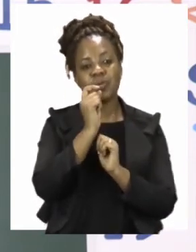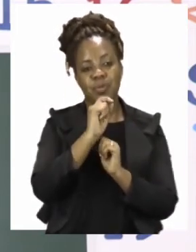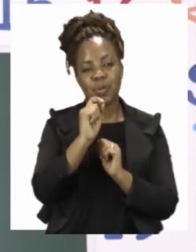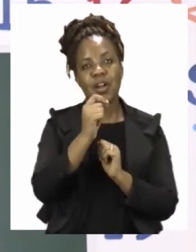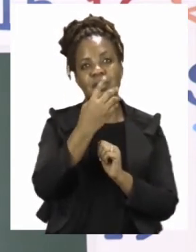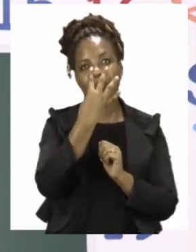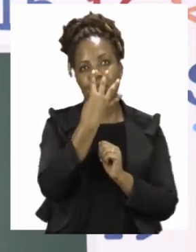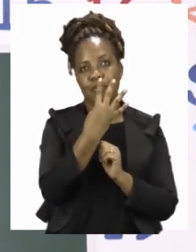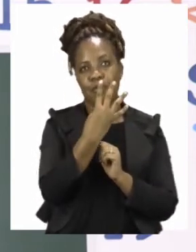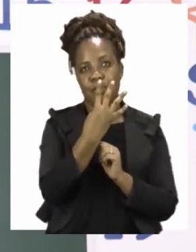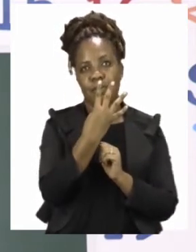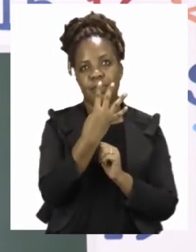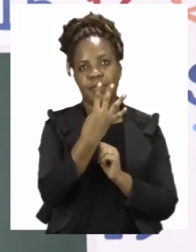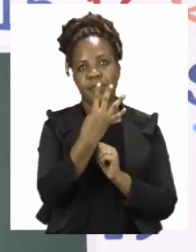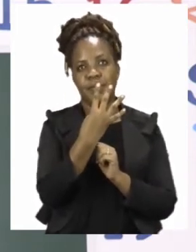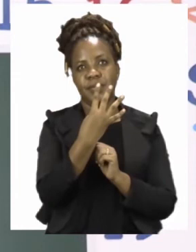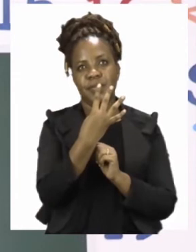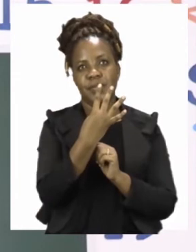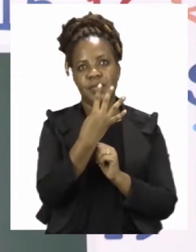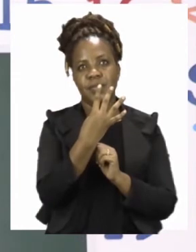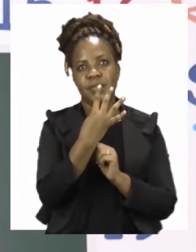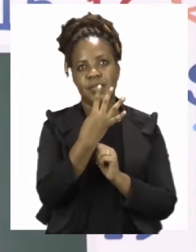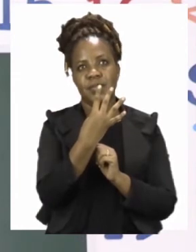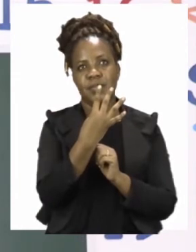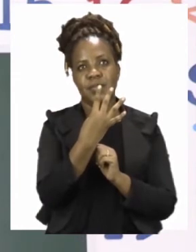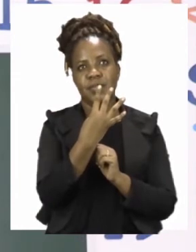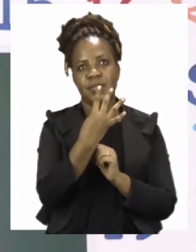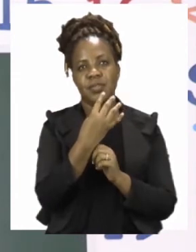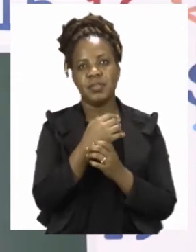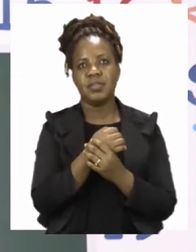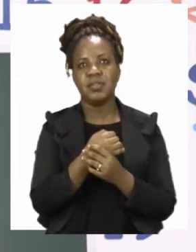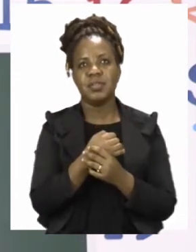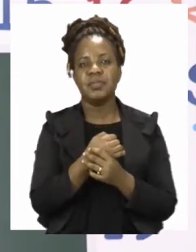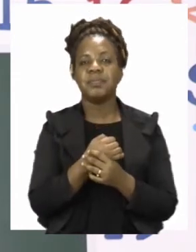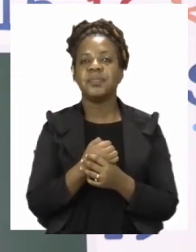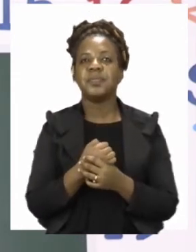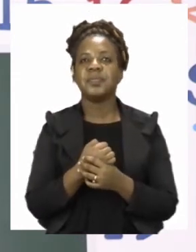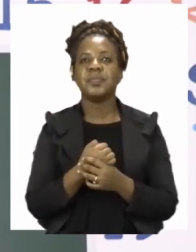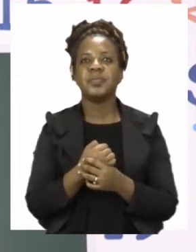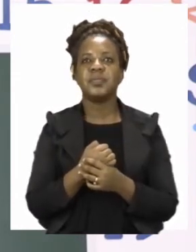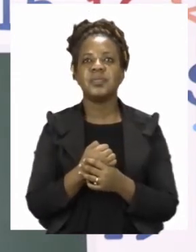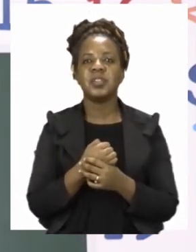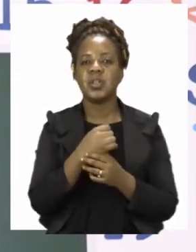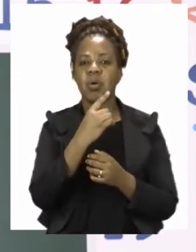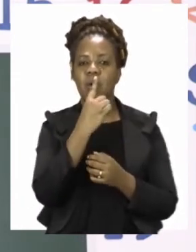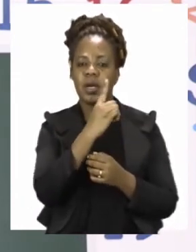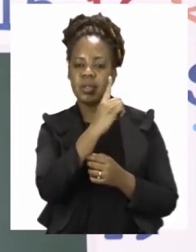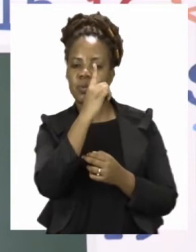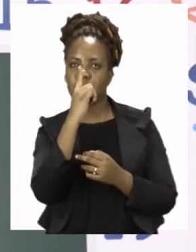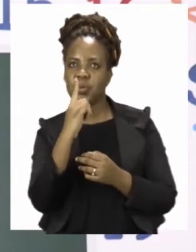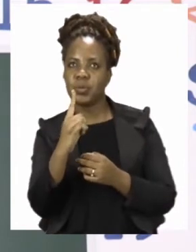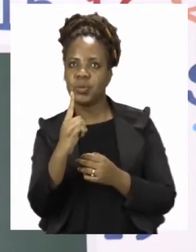start with the units. Let's just put our hundreds, tens, and units on